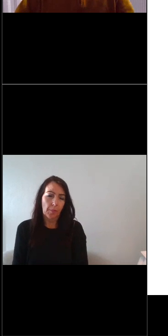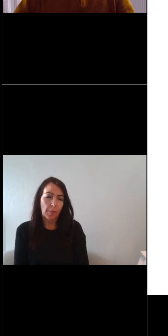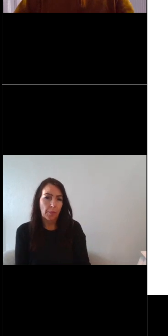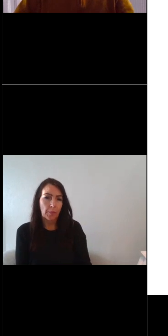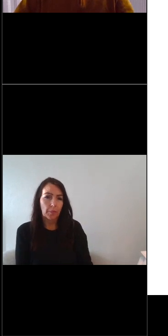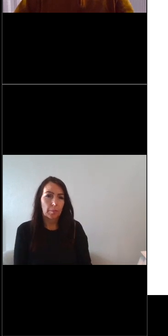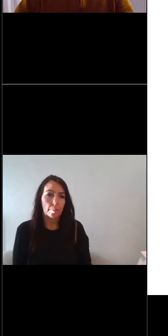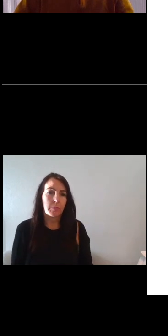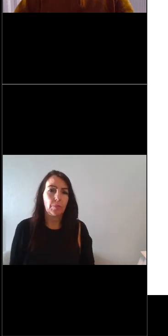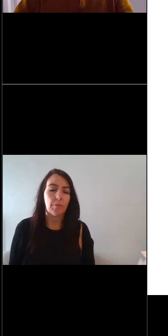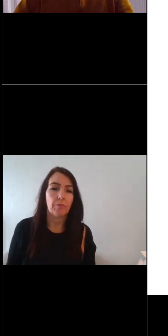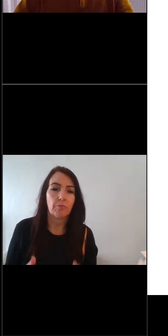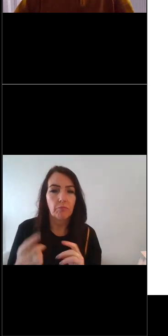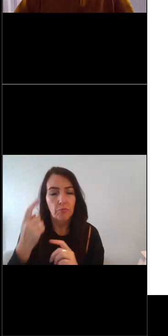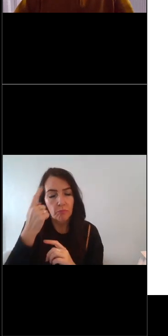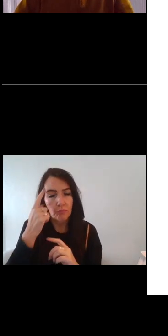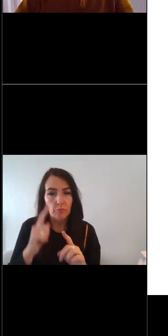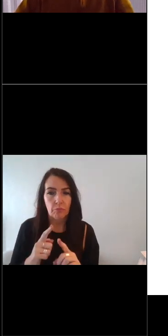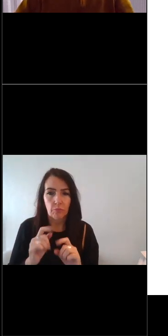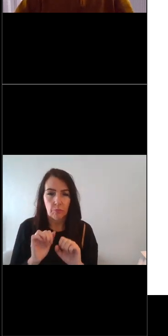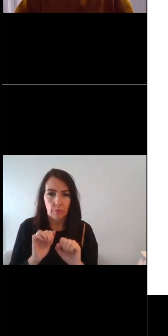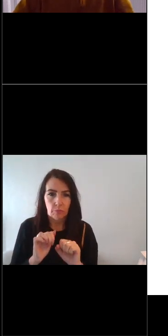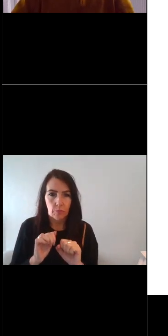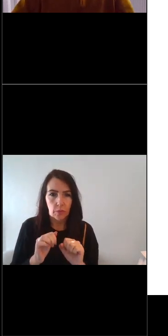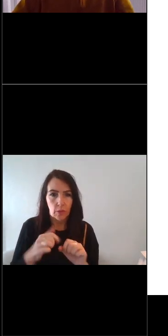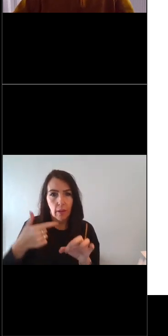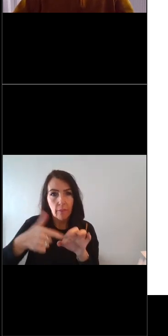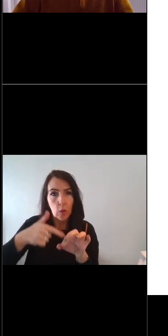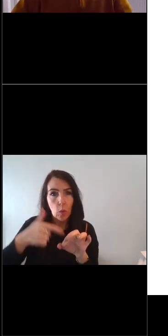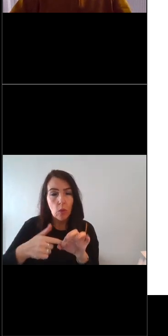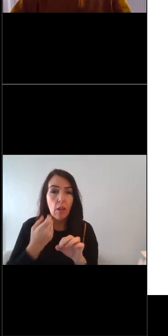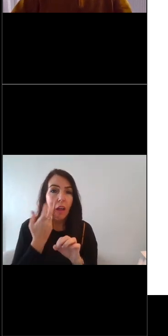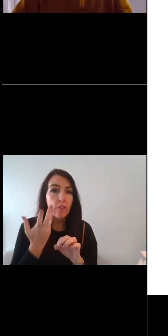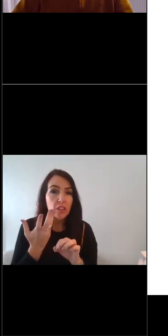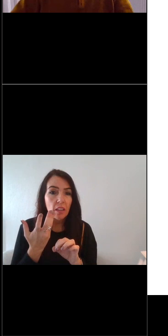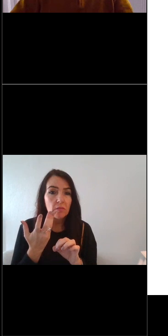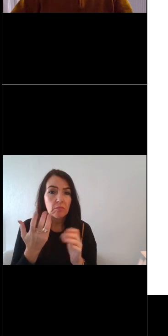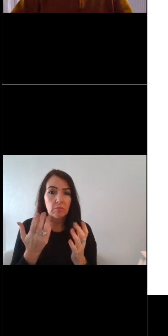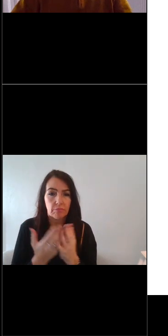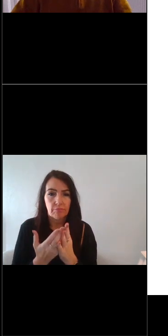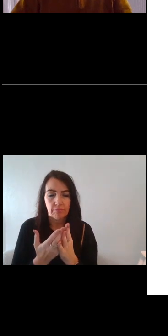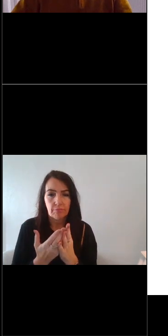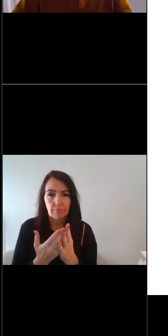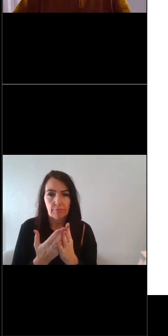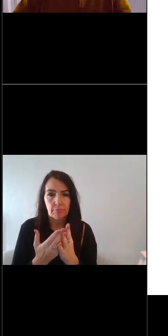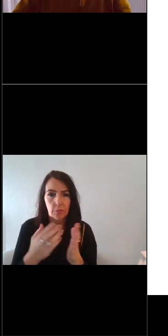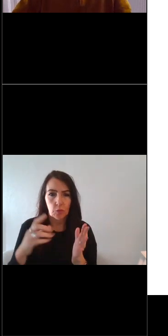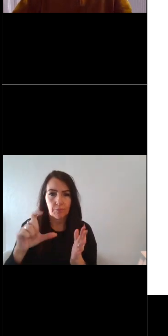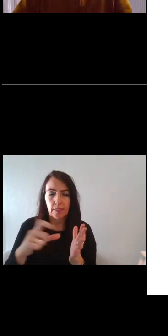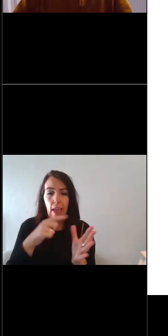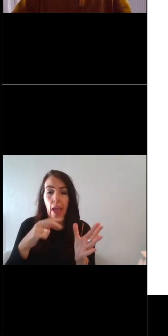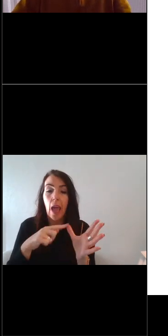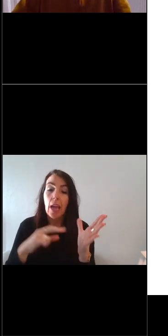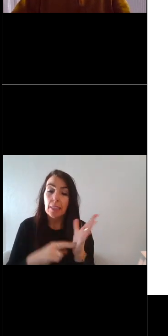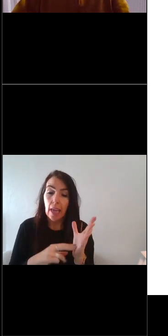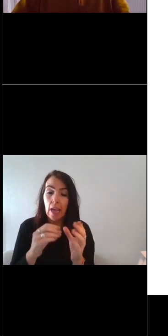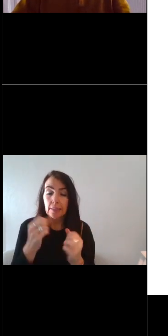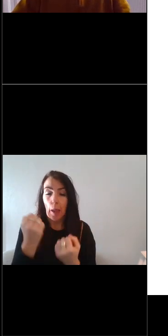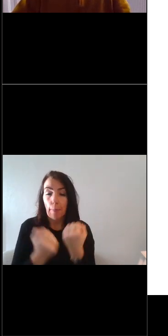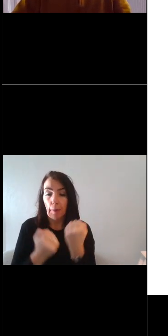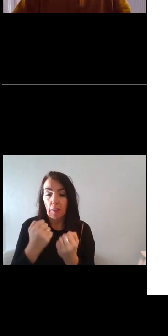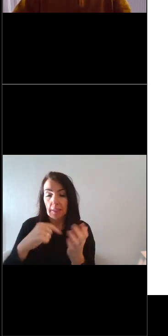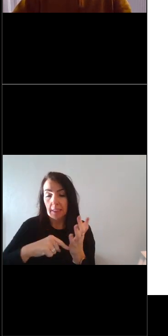can quantify fuel per day through Canvas telematics, that's a great way of doing it. Then that's brilliant because